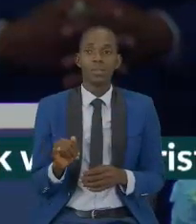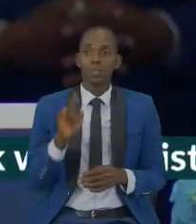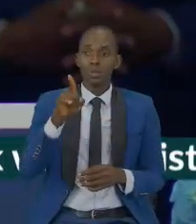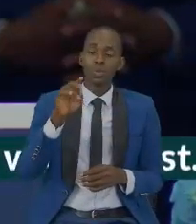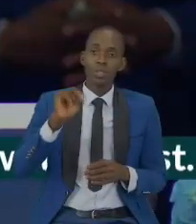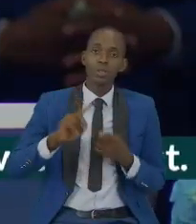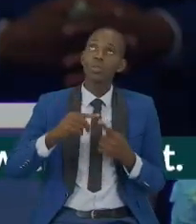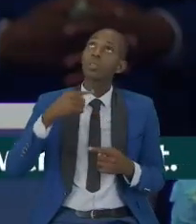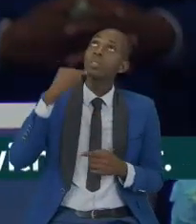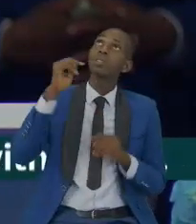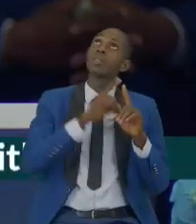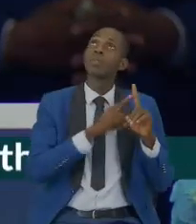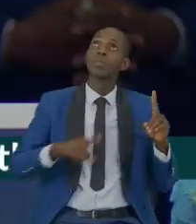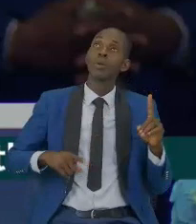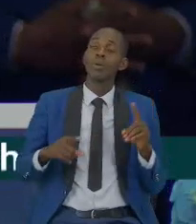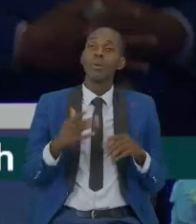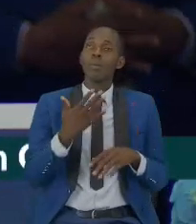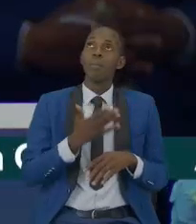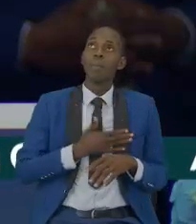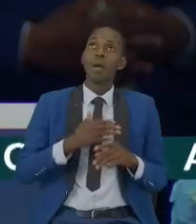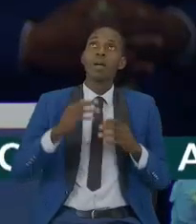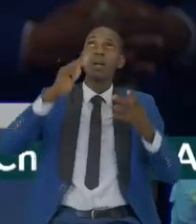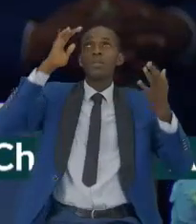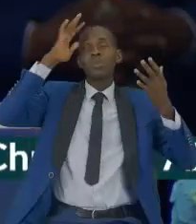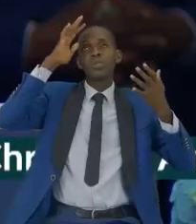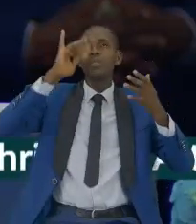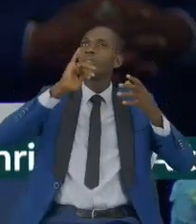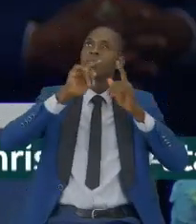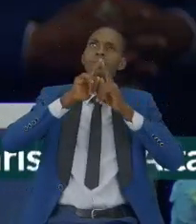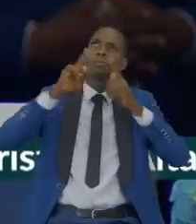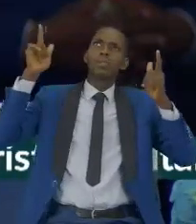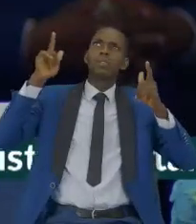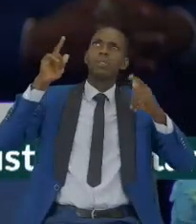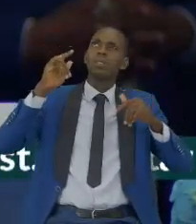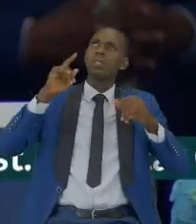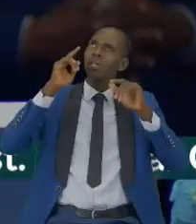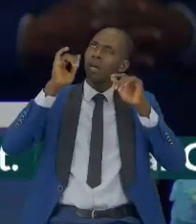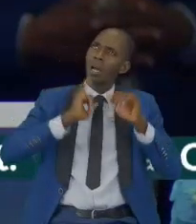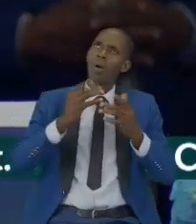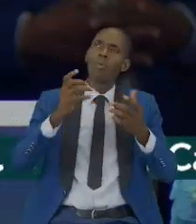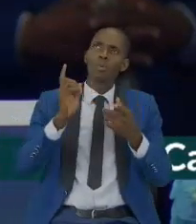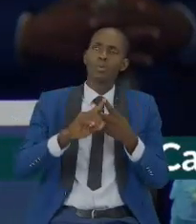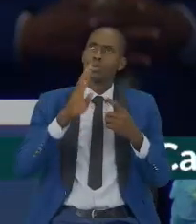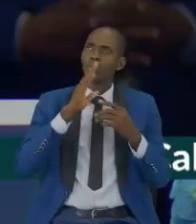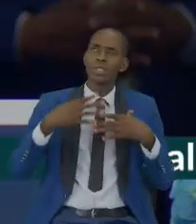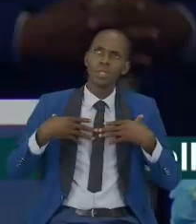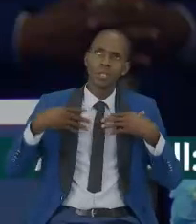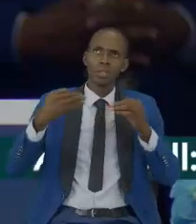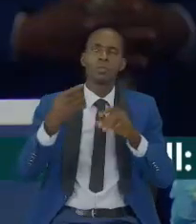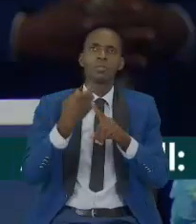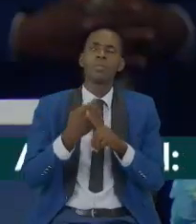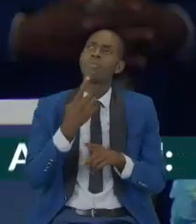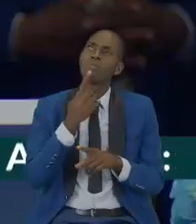your expectation determines your realization. Expect something great from God tonight. Close your eyes if you are finished. Be